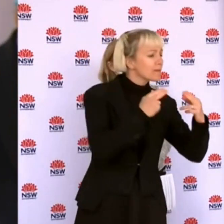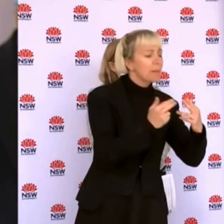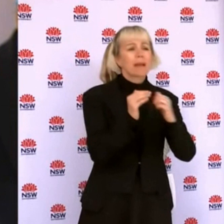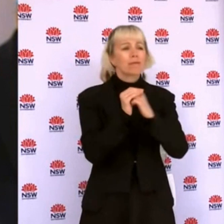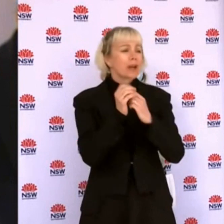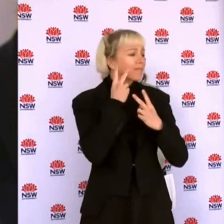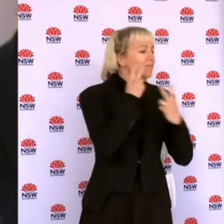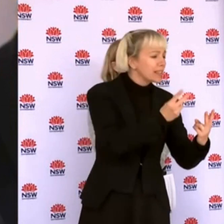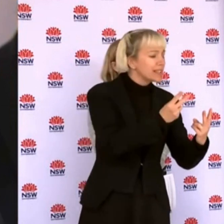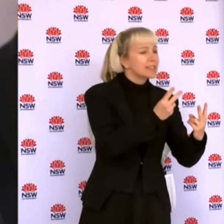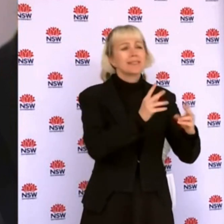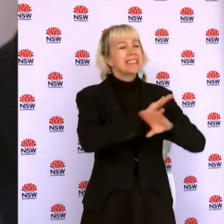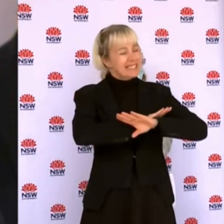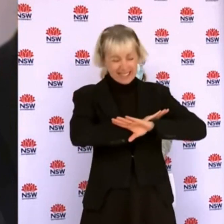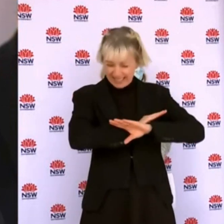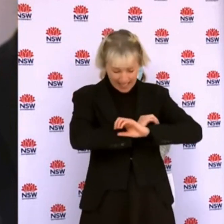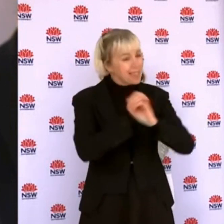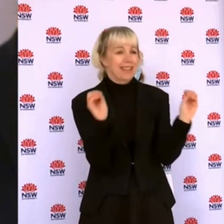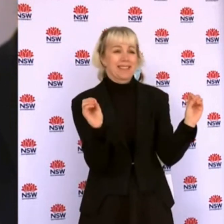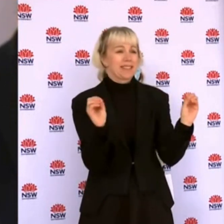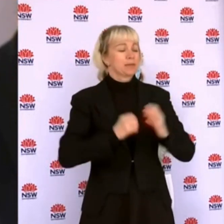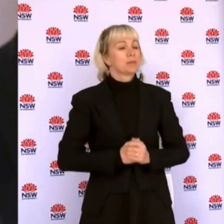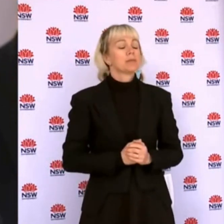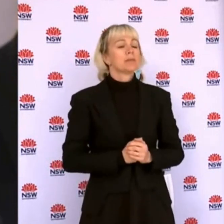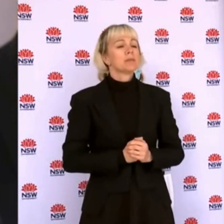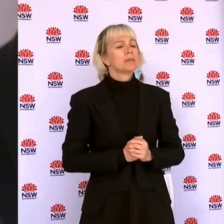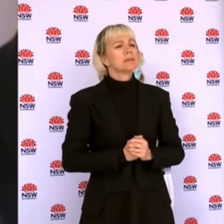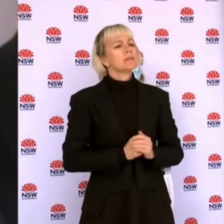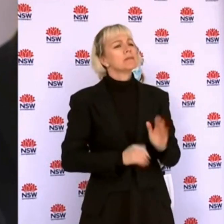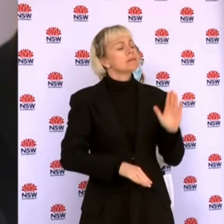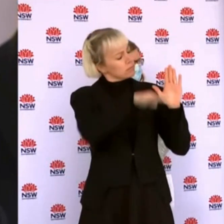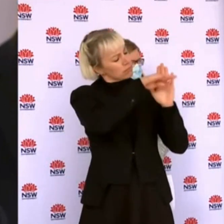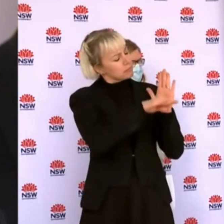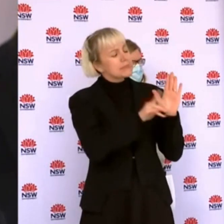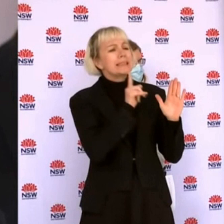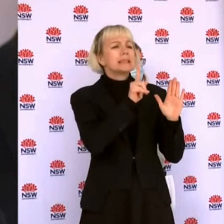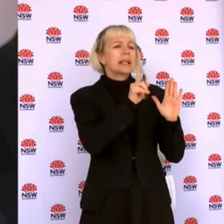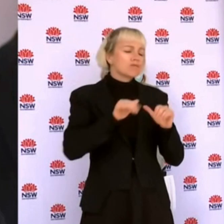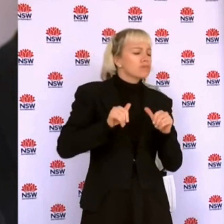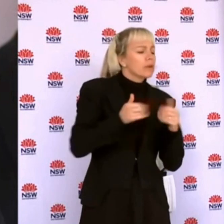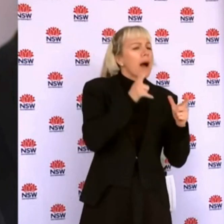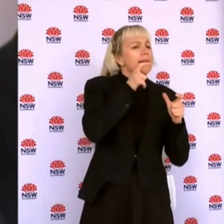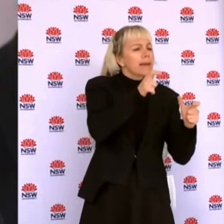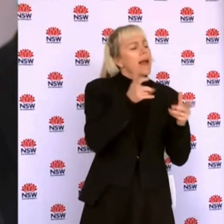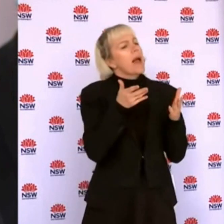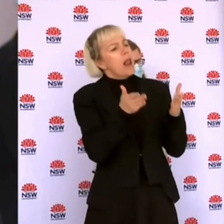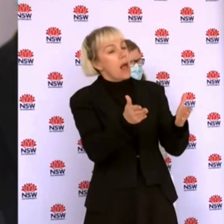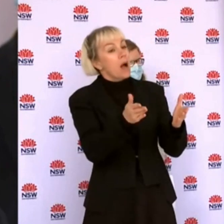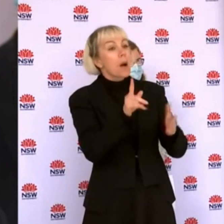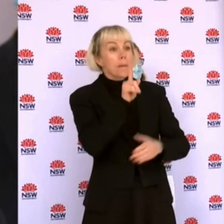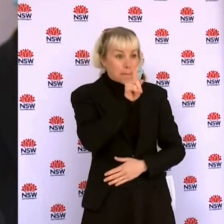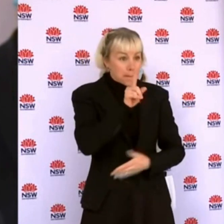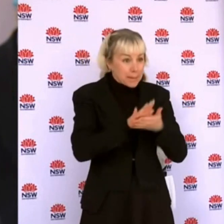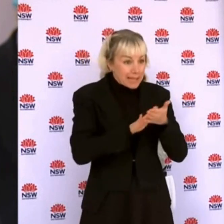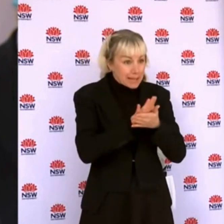you're not allowed to. When we talk about providing care or compassion, we're talking about one person